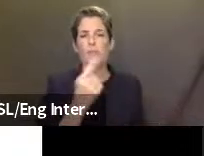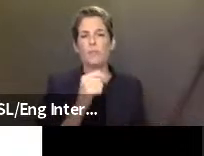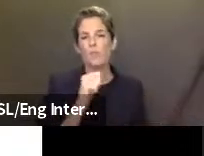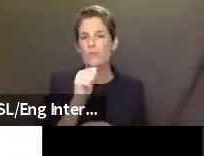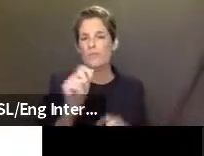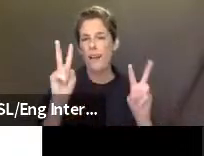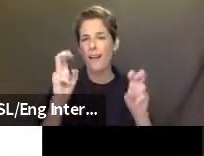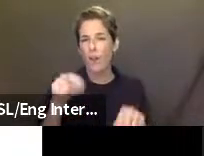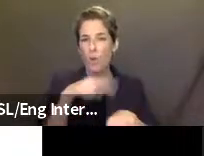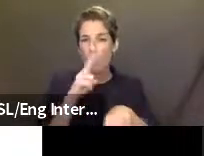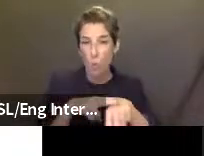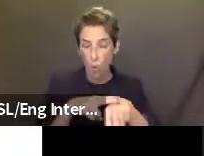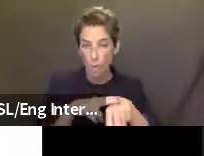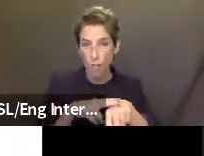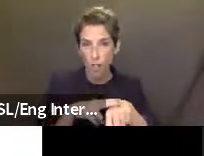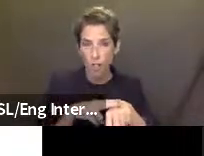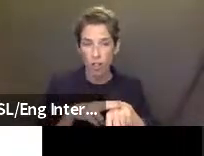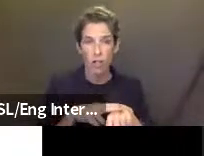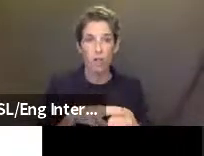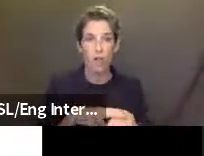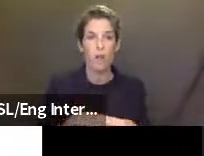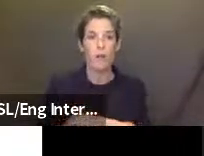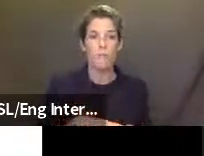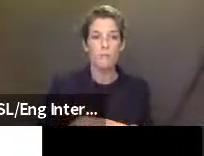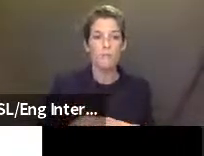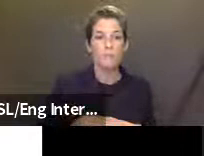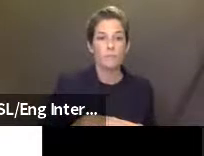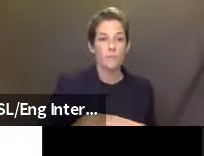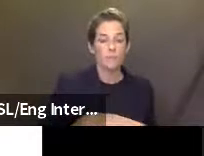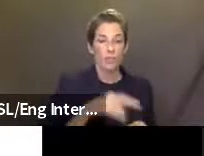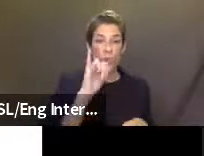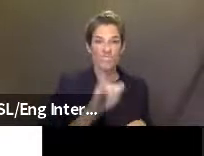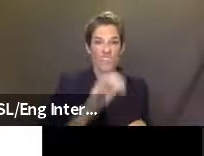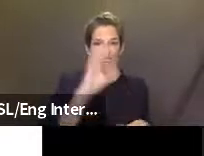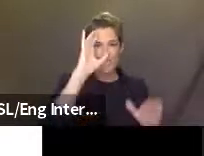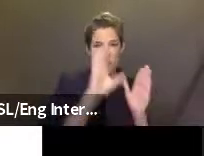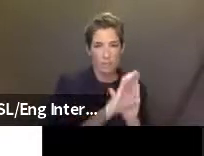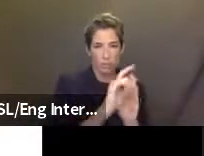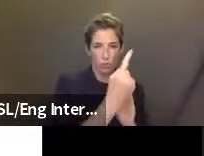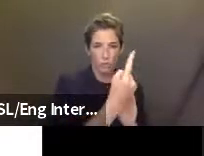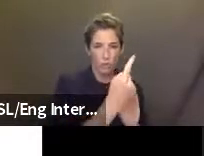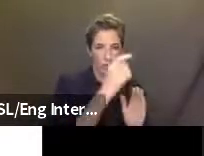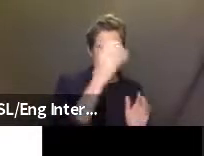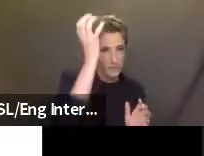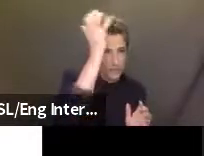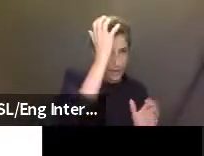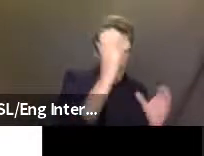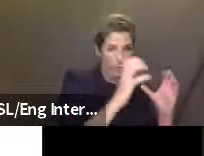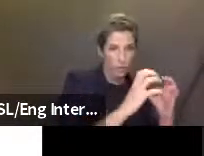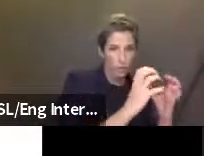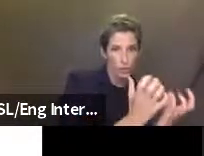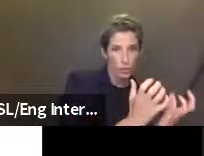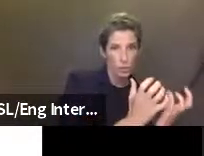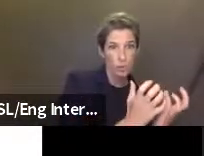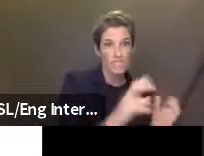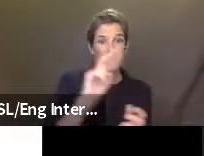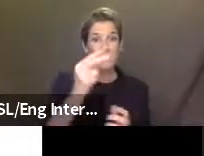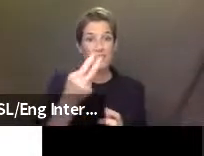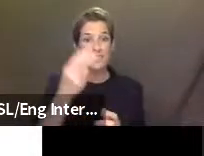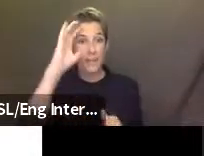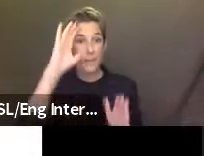others asking what happened to me and how long I have been doing things to myself, attempt to enforce